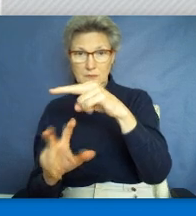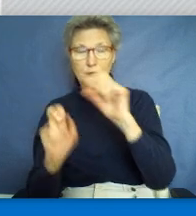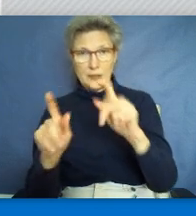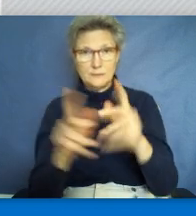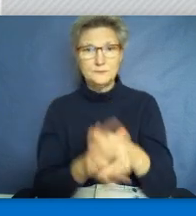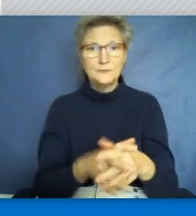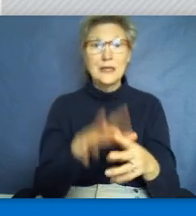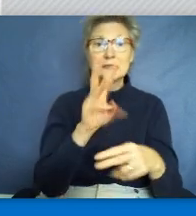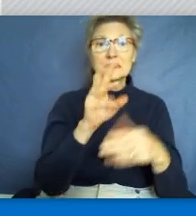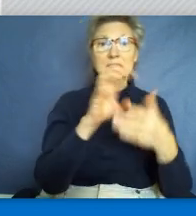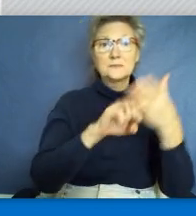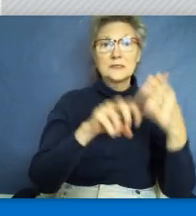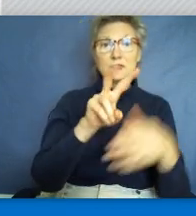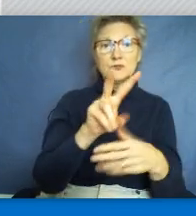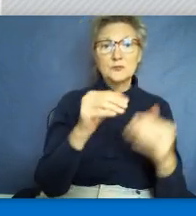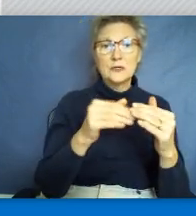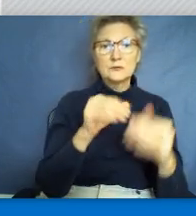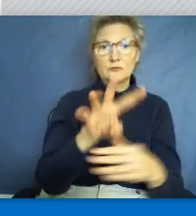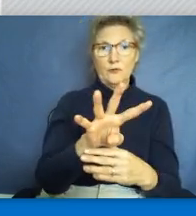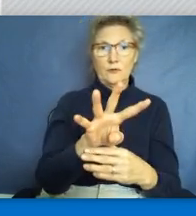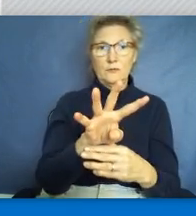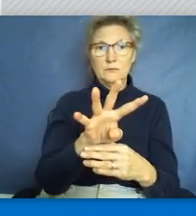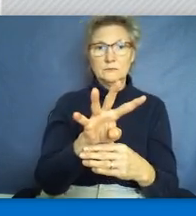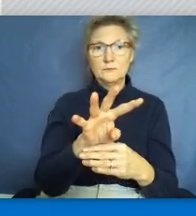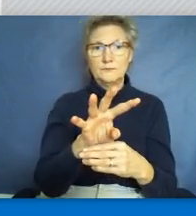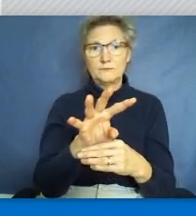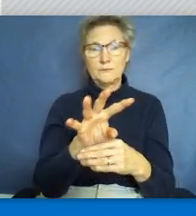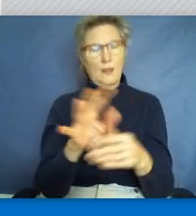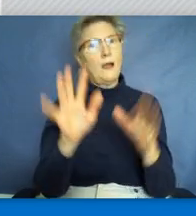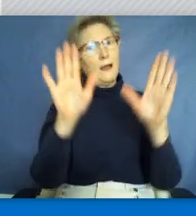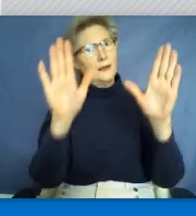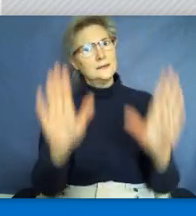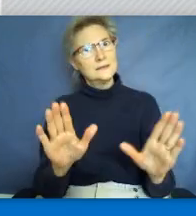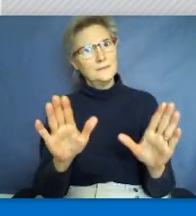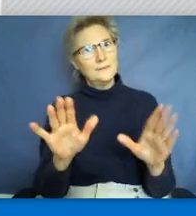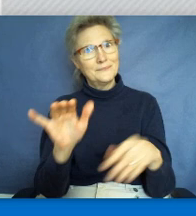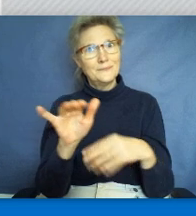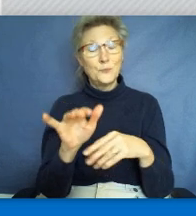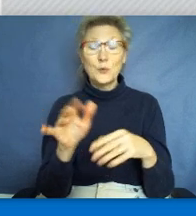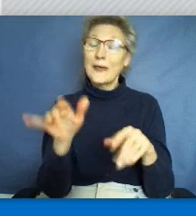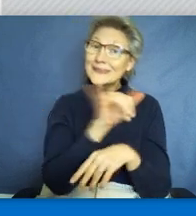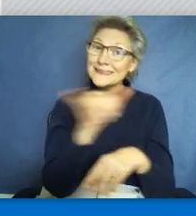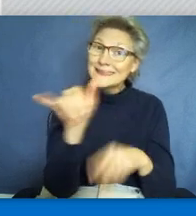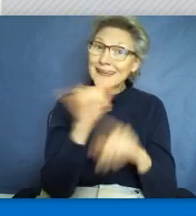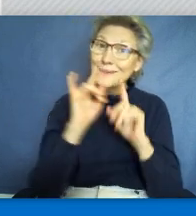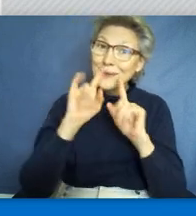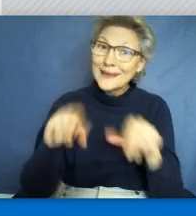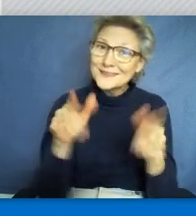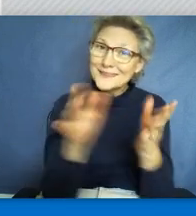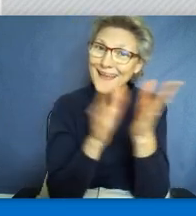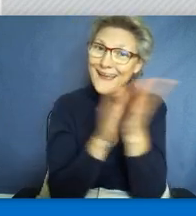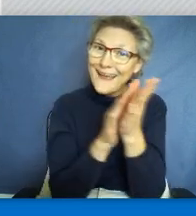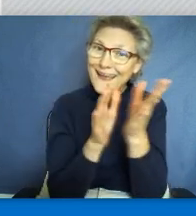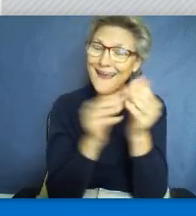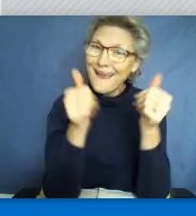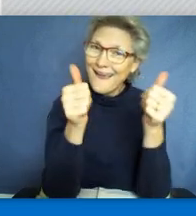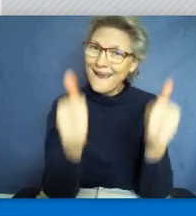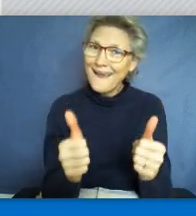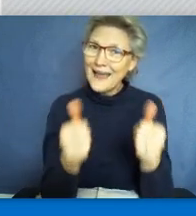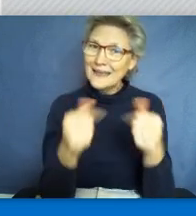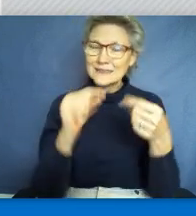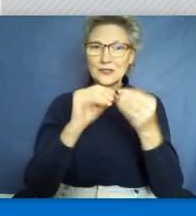2/3. 6 minus 2 is 4. Awesome. So we got the same answer we did in